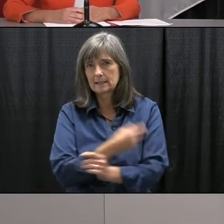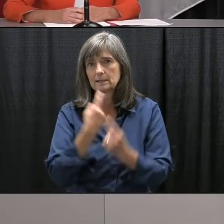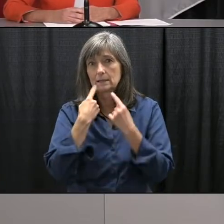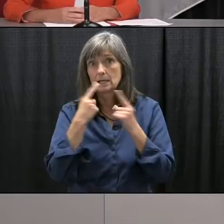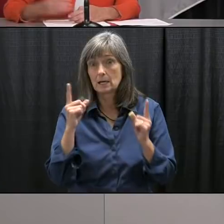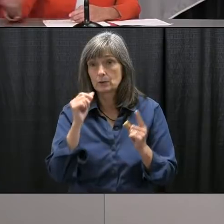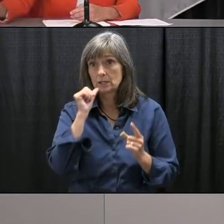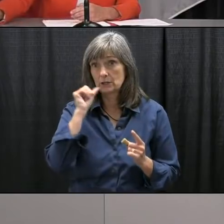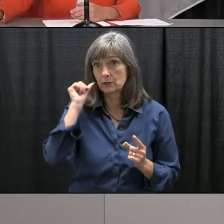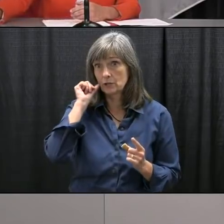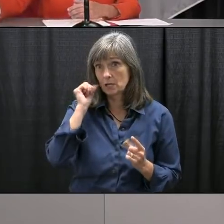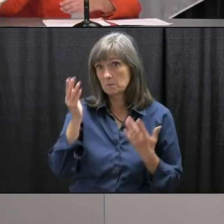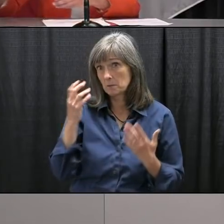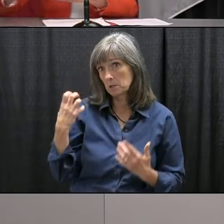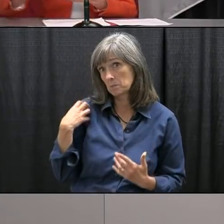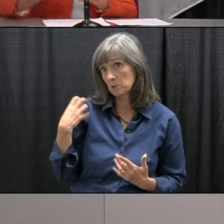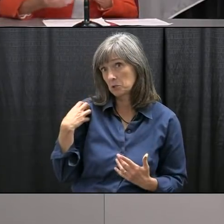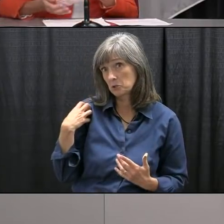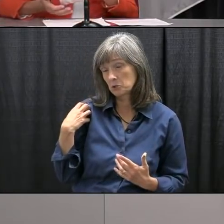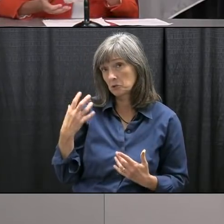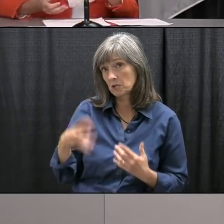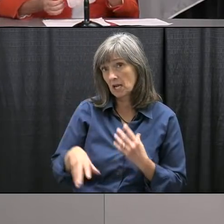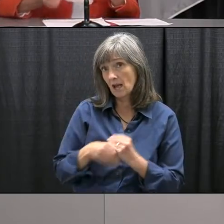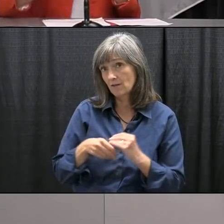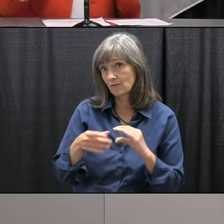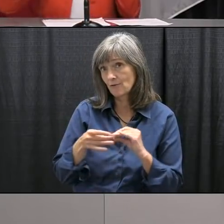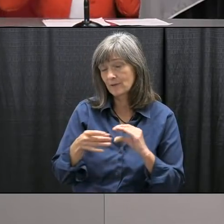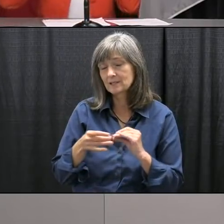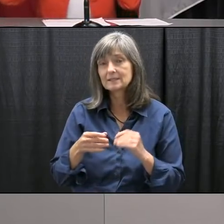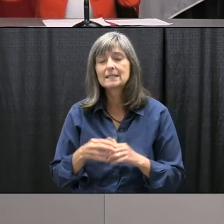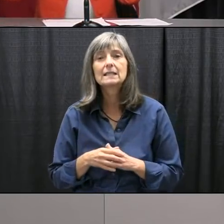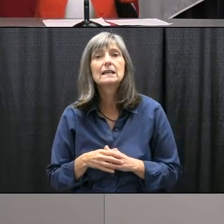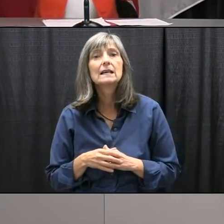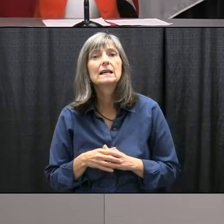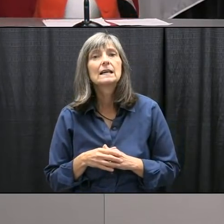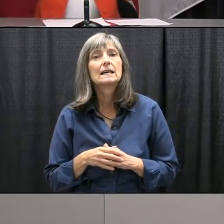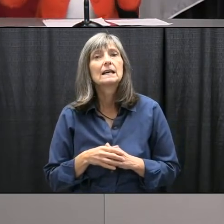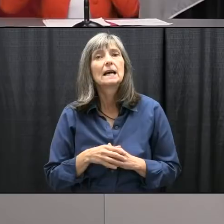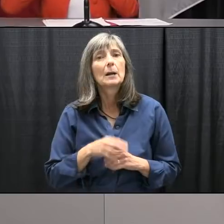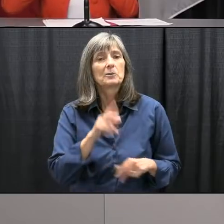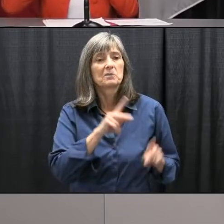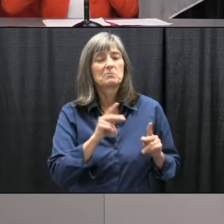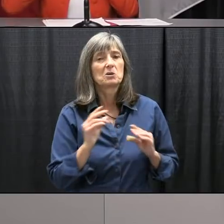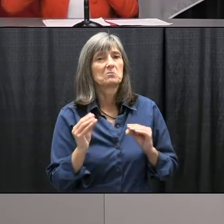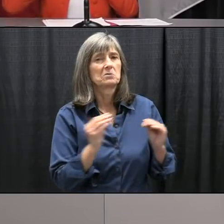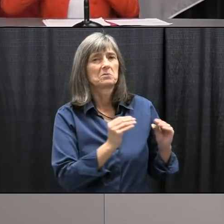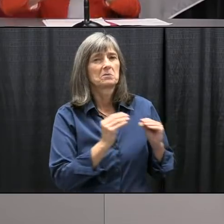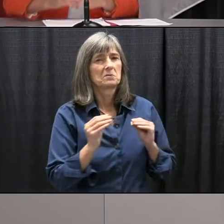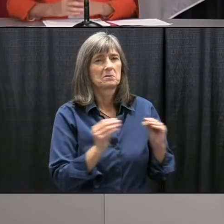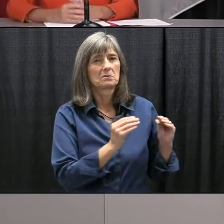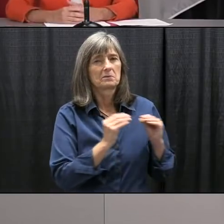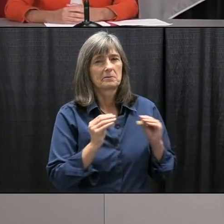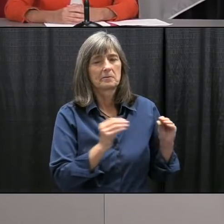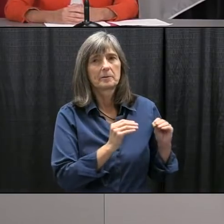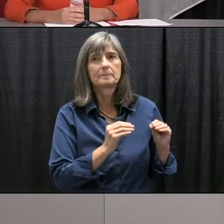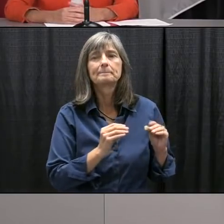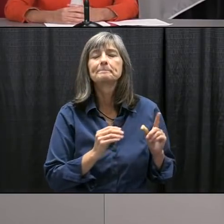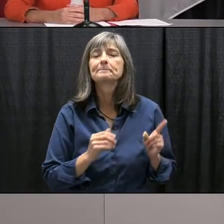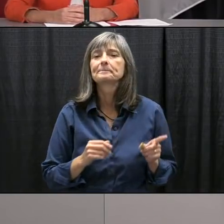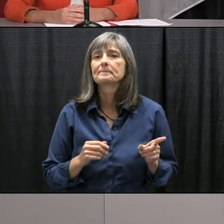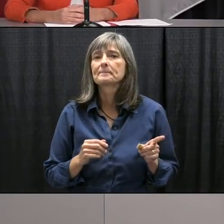yesterday. Hopefully the minister could provide some insight here. I've heard a lot of chatter from people